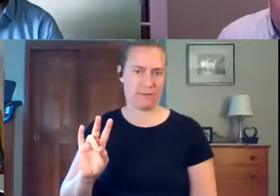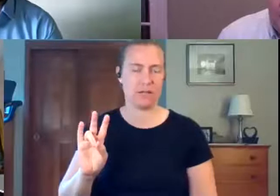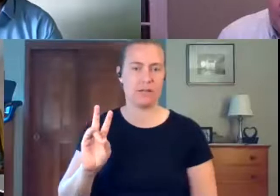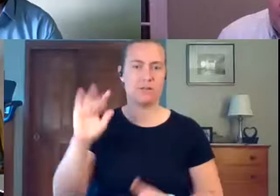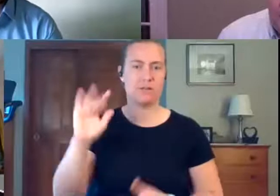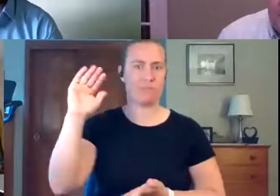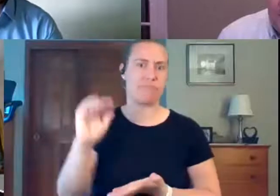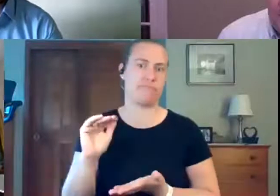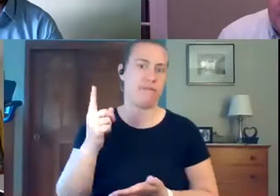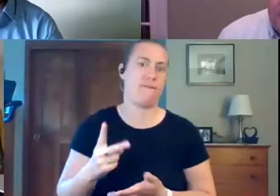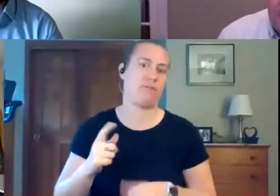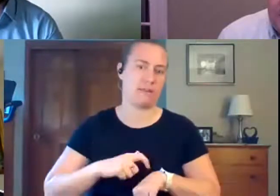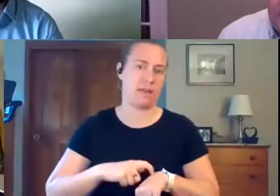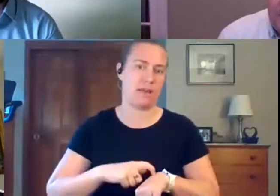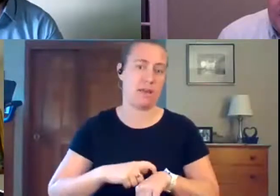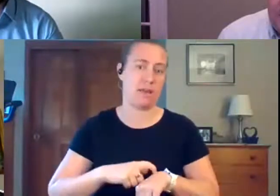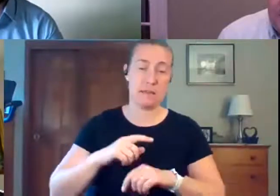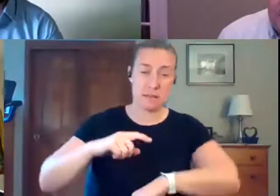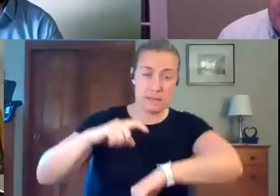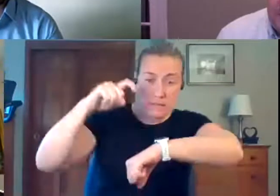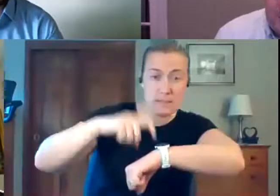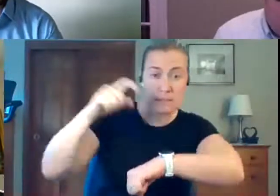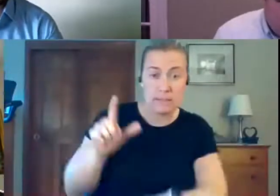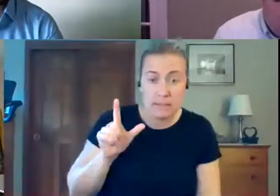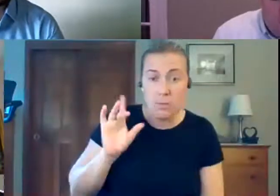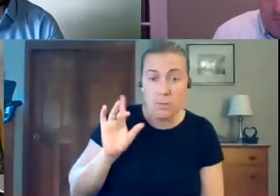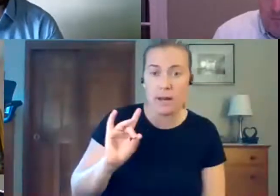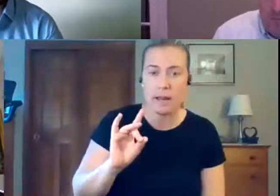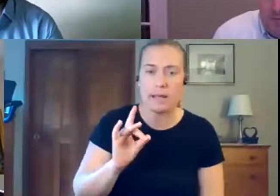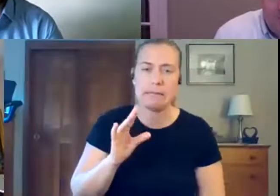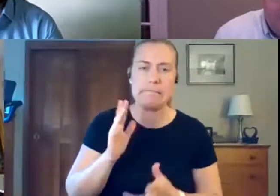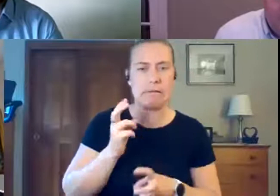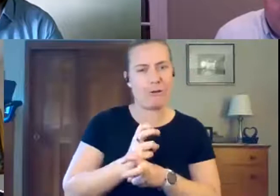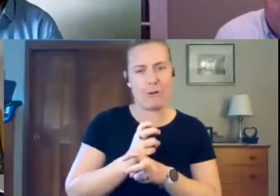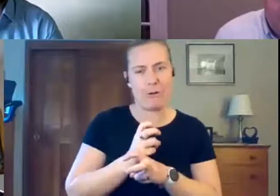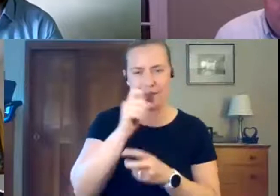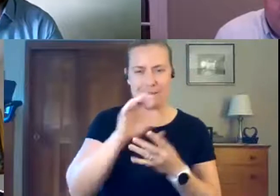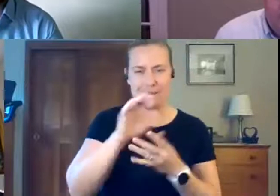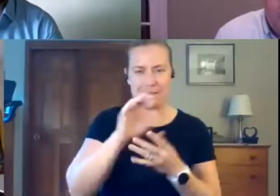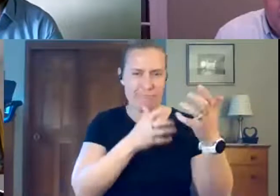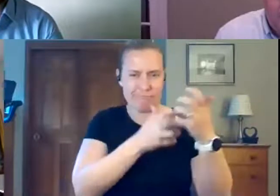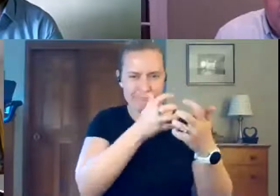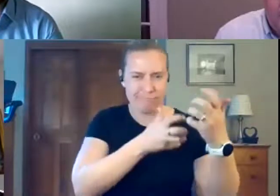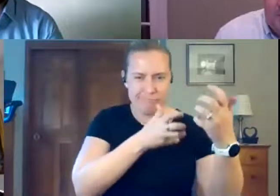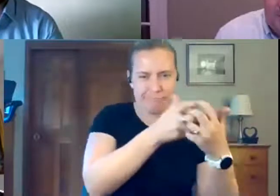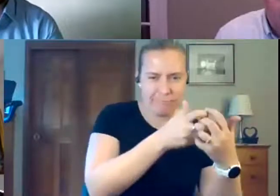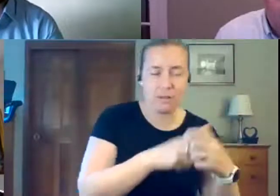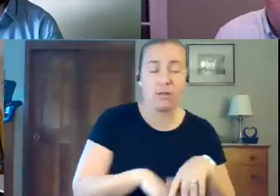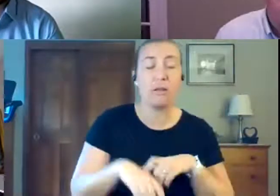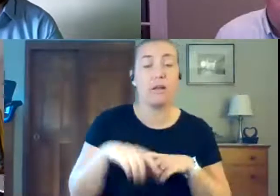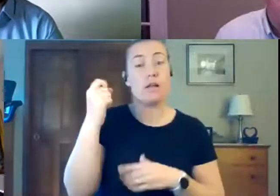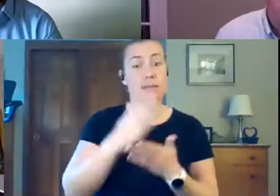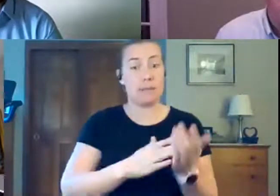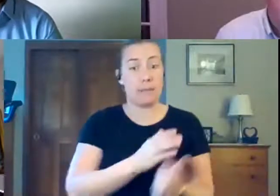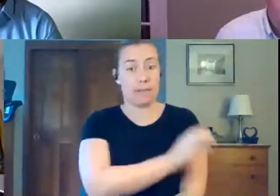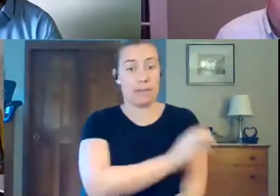immediately in that time window, just because of constraints, of scheduling constraints. I do think some clinics have been really innovative. So we've got some clinics that